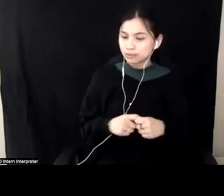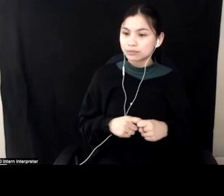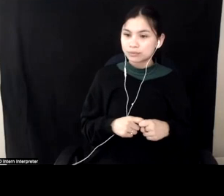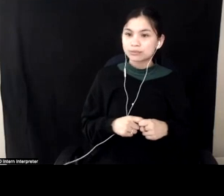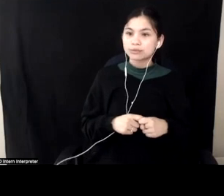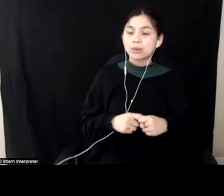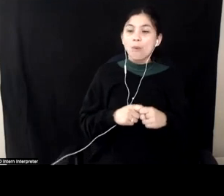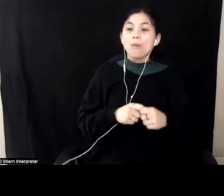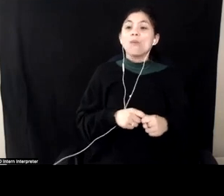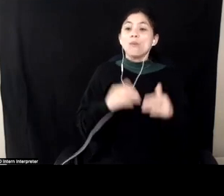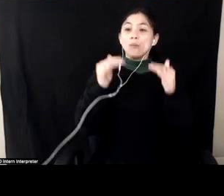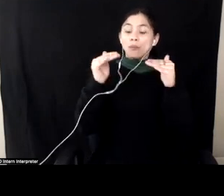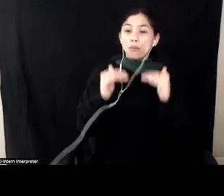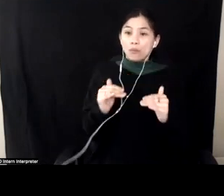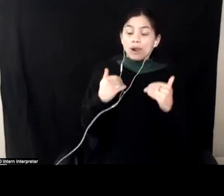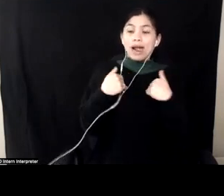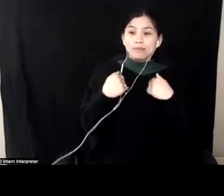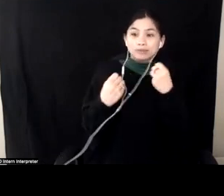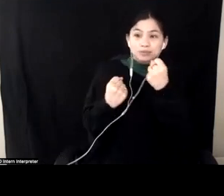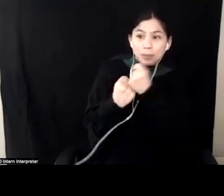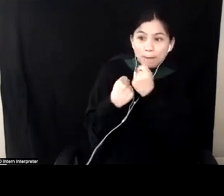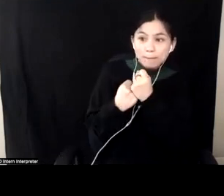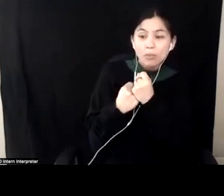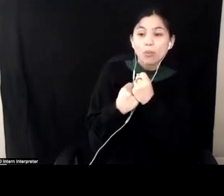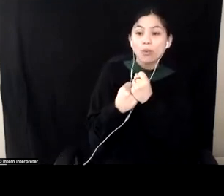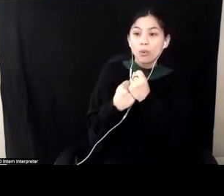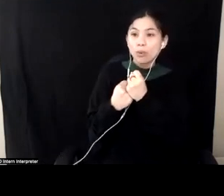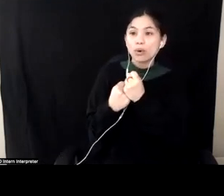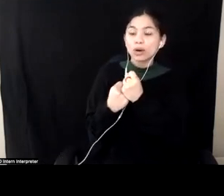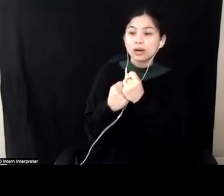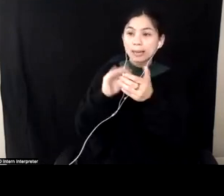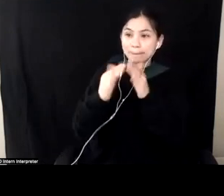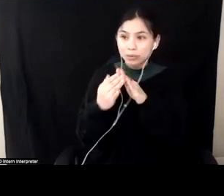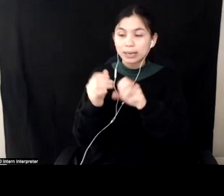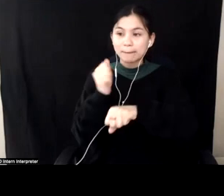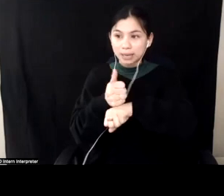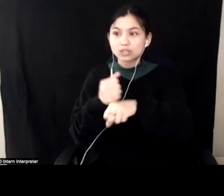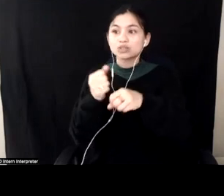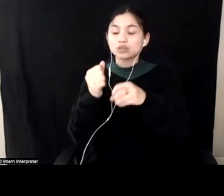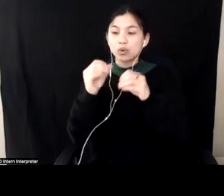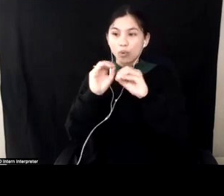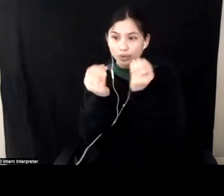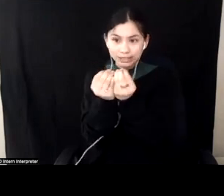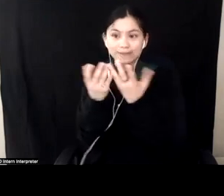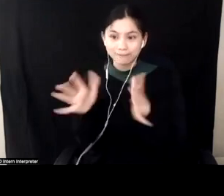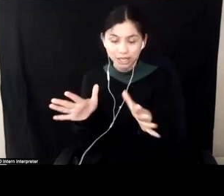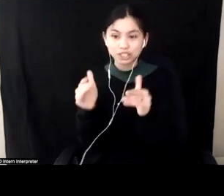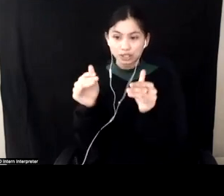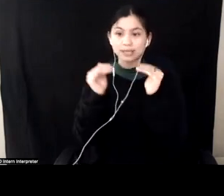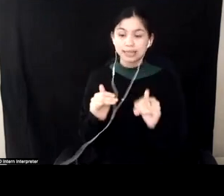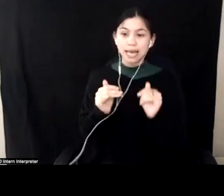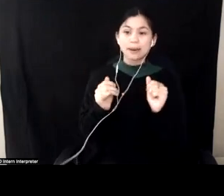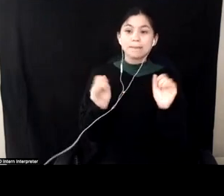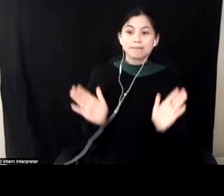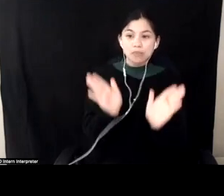Supporting that one. Promote inclusiveness. So encourage that inclusiveness and breaking